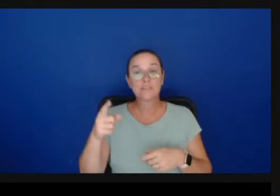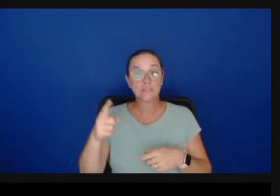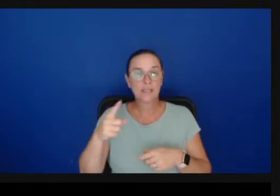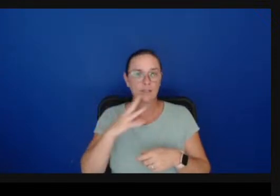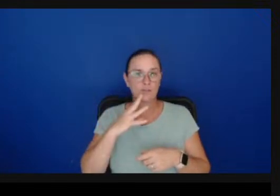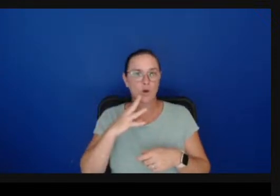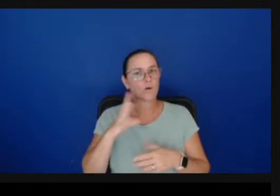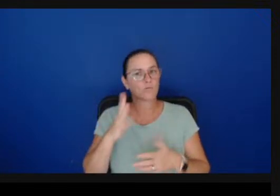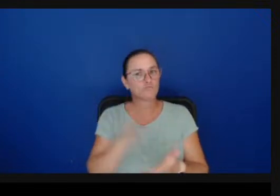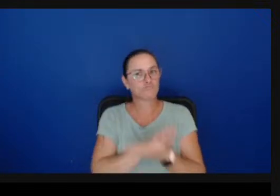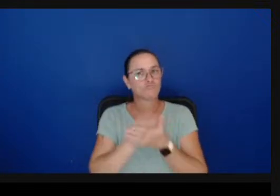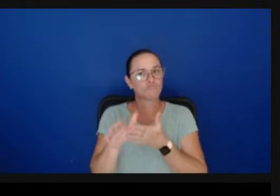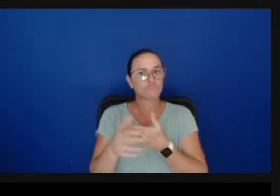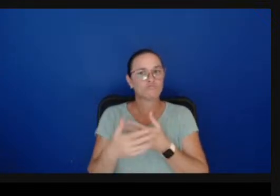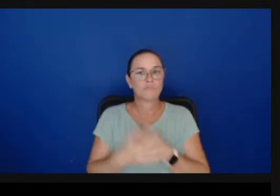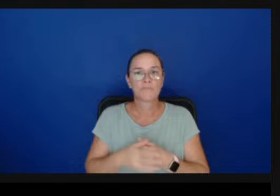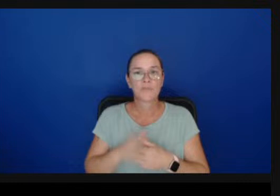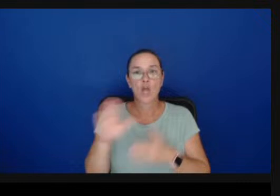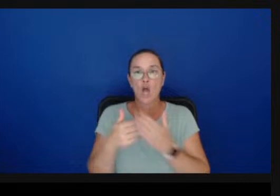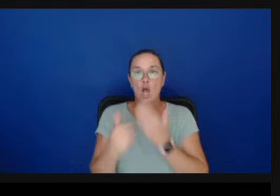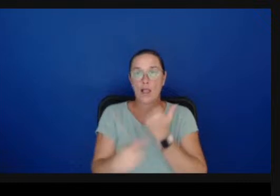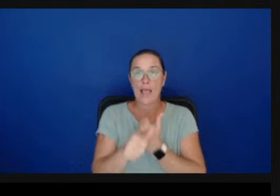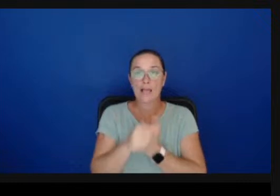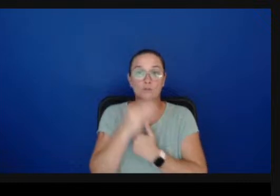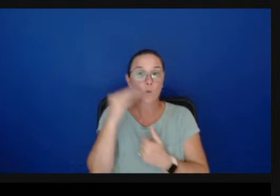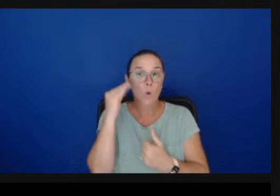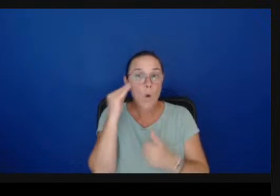same around. All hazards, home protection,